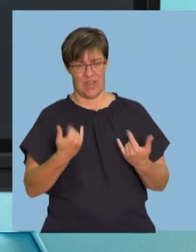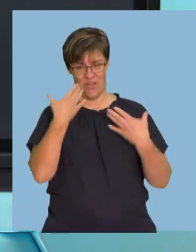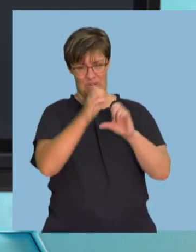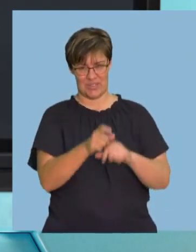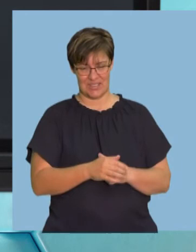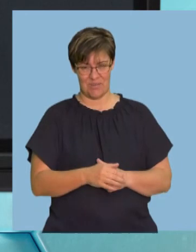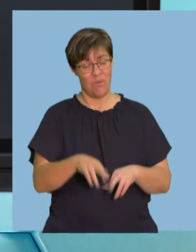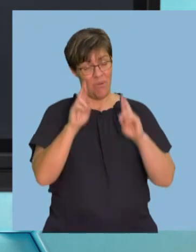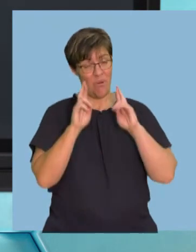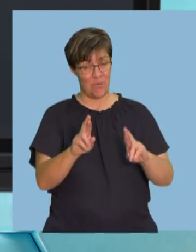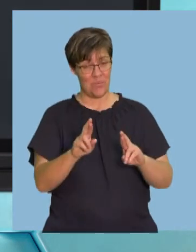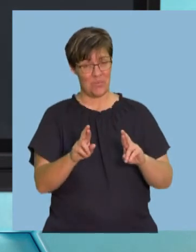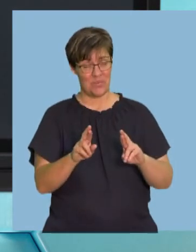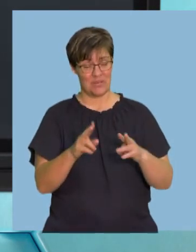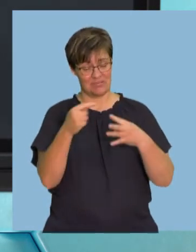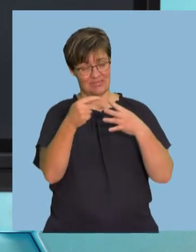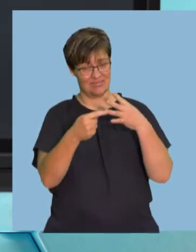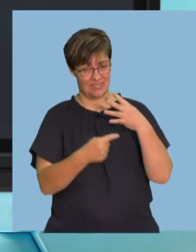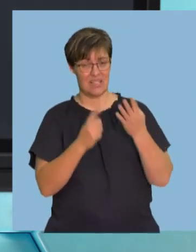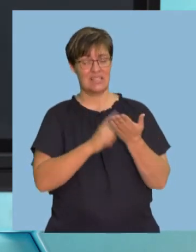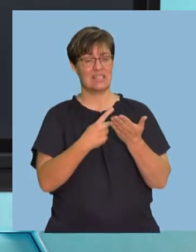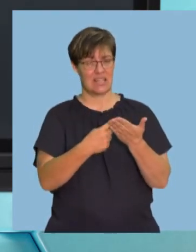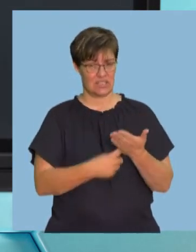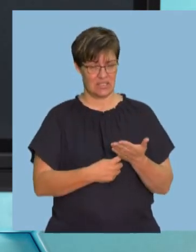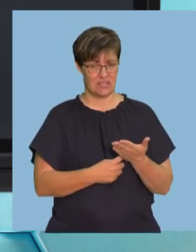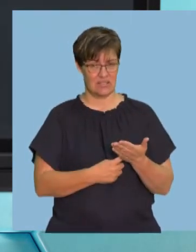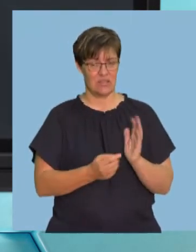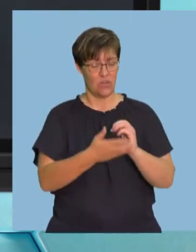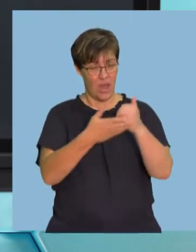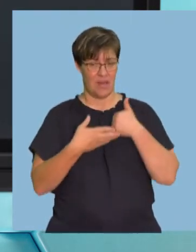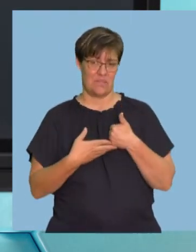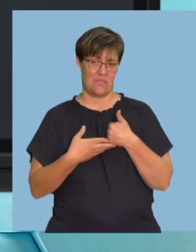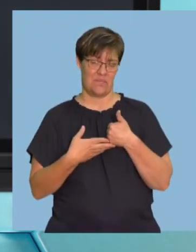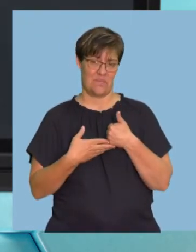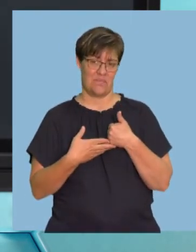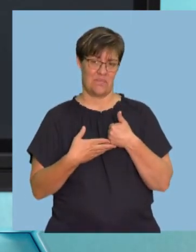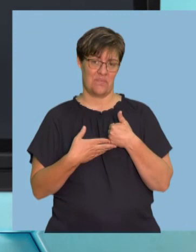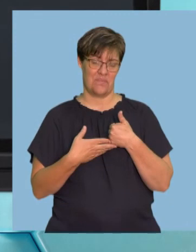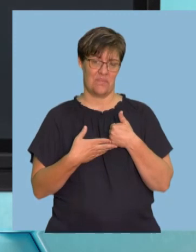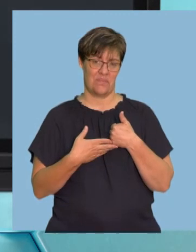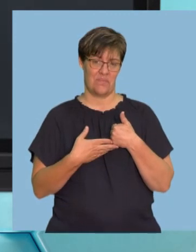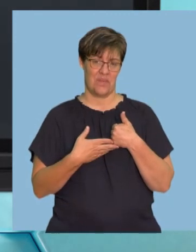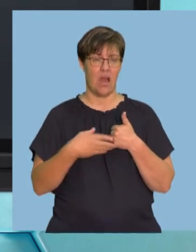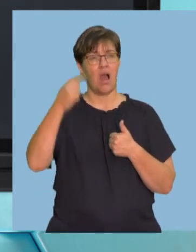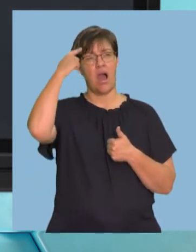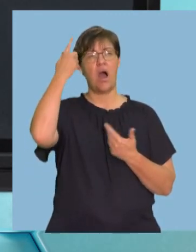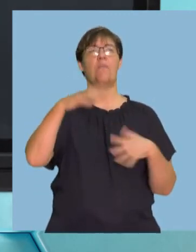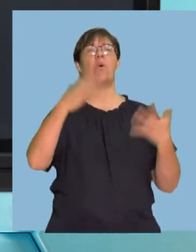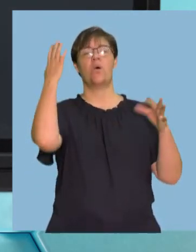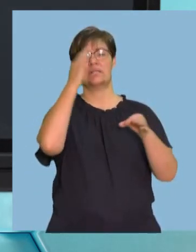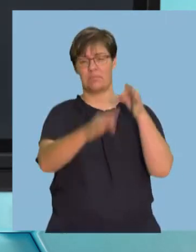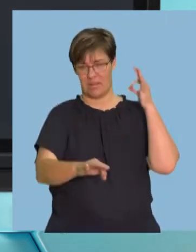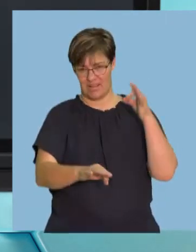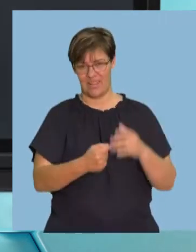basically what we were doing today. We certainly hope that these discussions, they actually help us to, you know, simplify